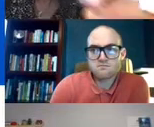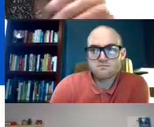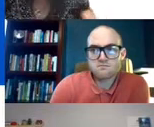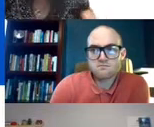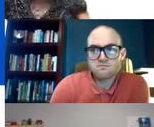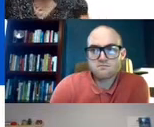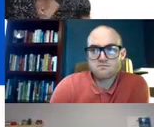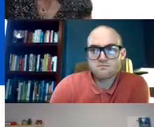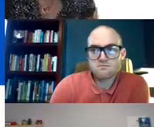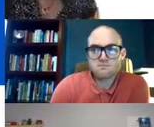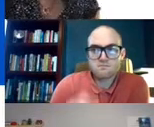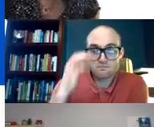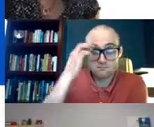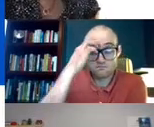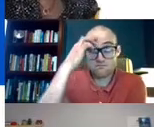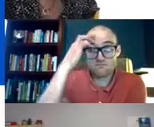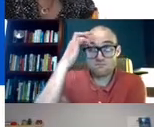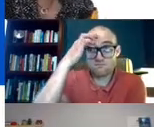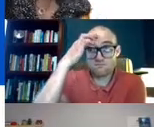zoom.us/accessibility.